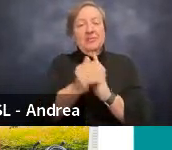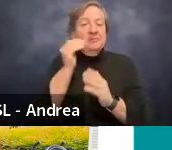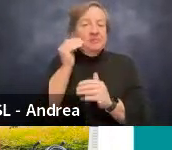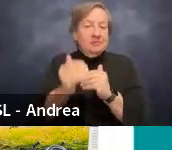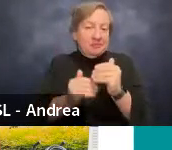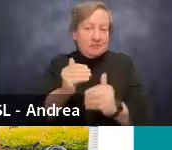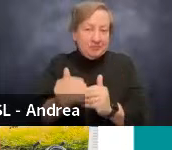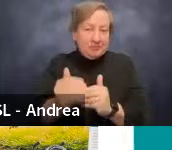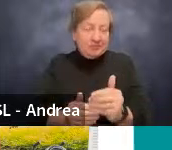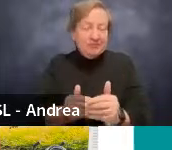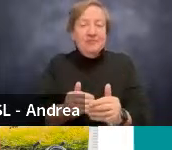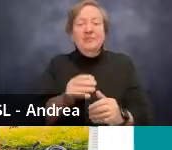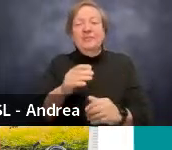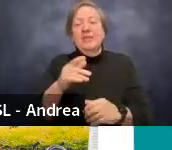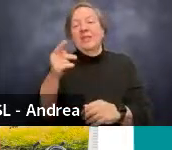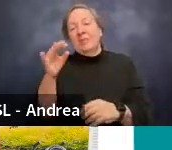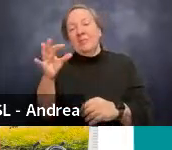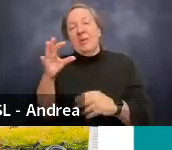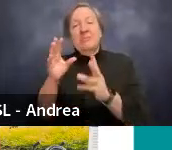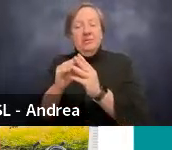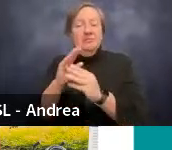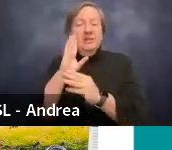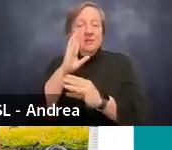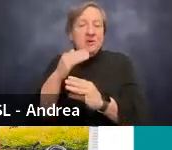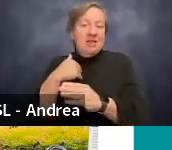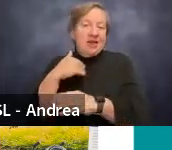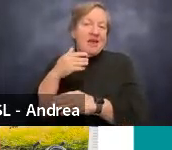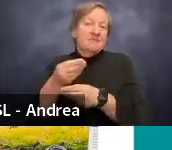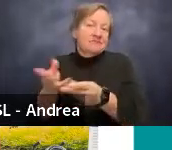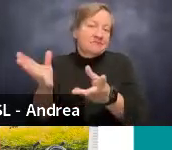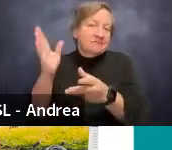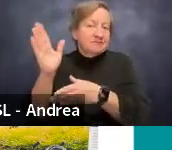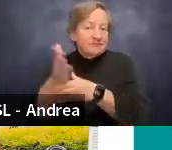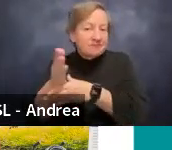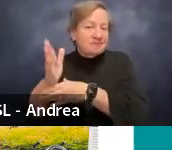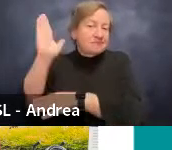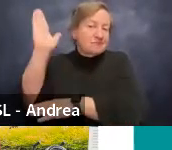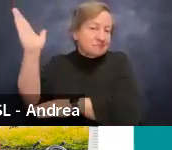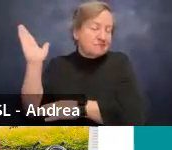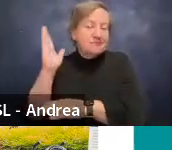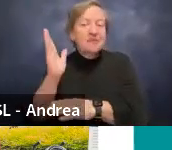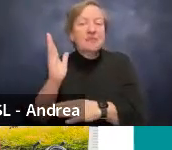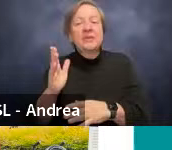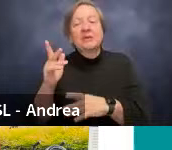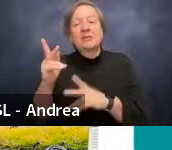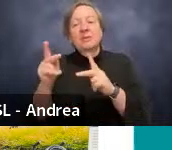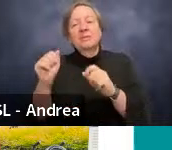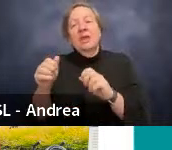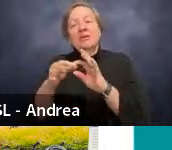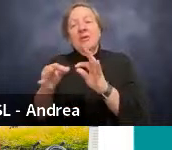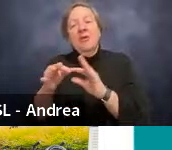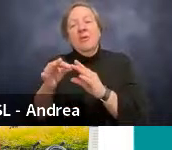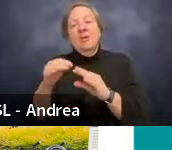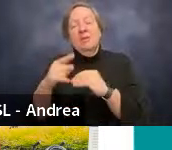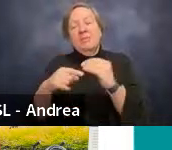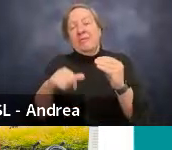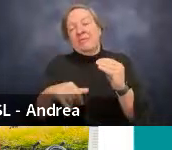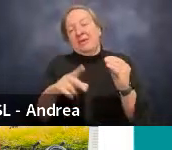process and the public hearings that will be associated with it and being able to comment on the